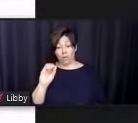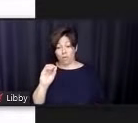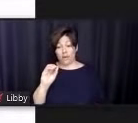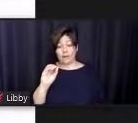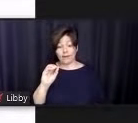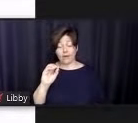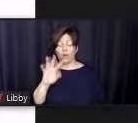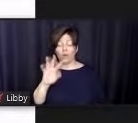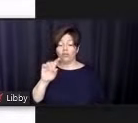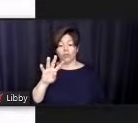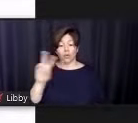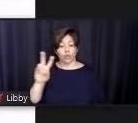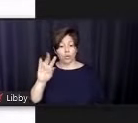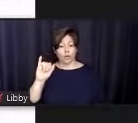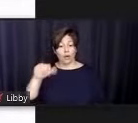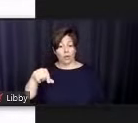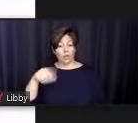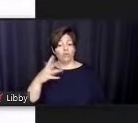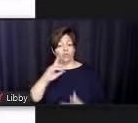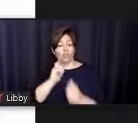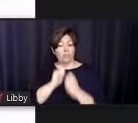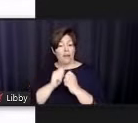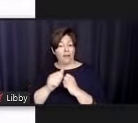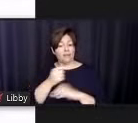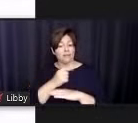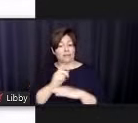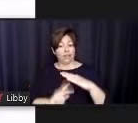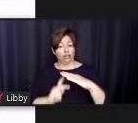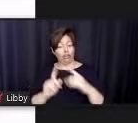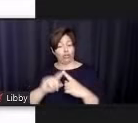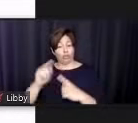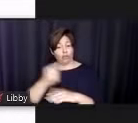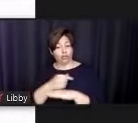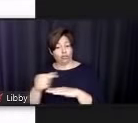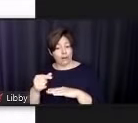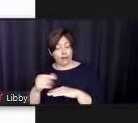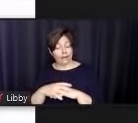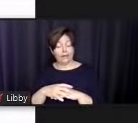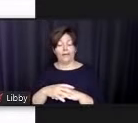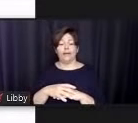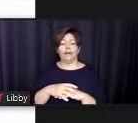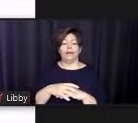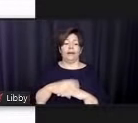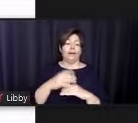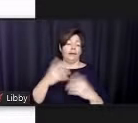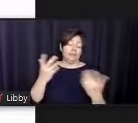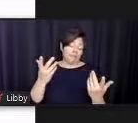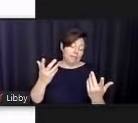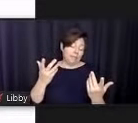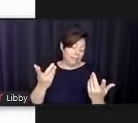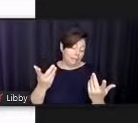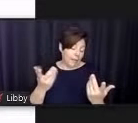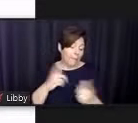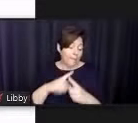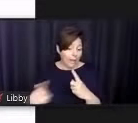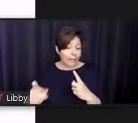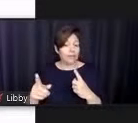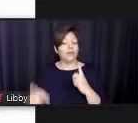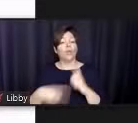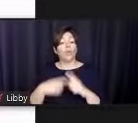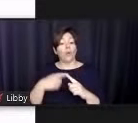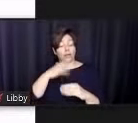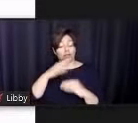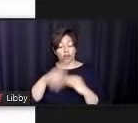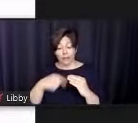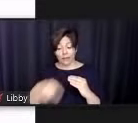142 IQ is going to make passing grades in their kindergarten and first grade class. I'm going out on a limb there. But when I talk about this,